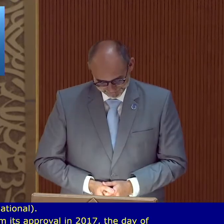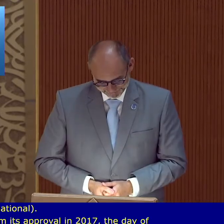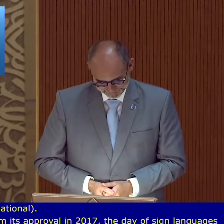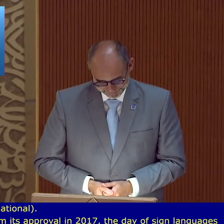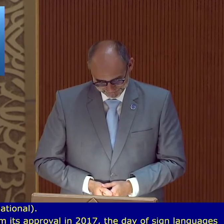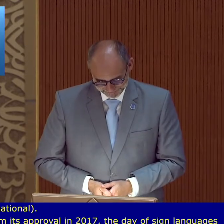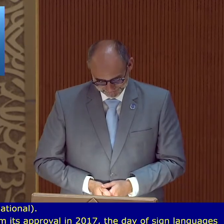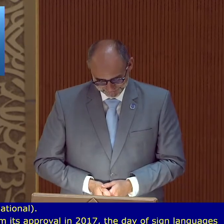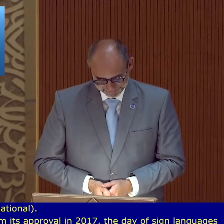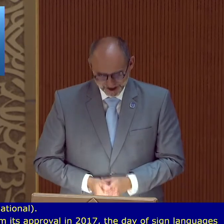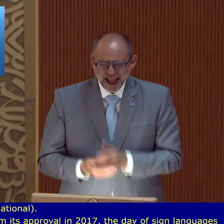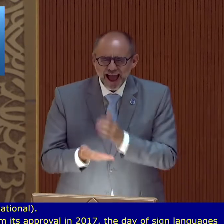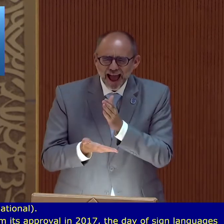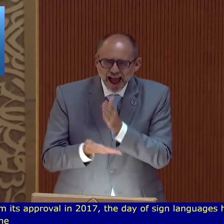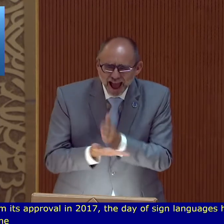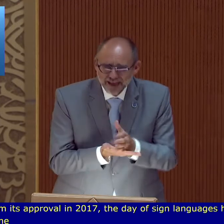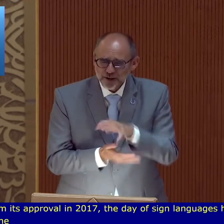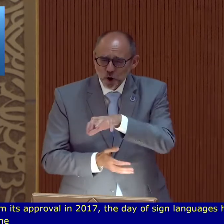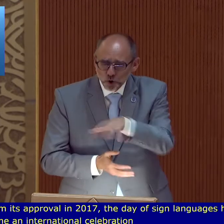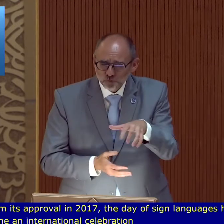200 different national sign languages.